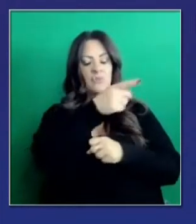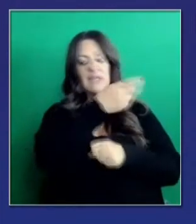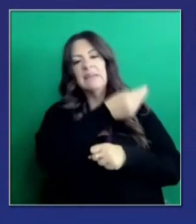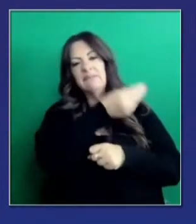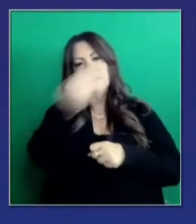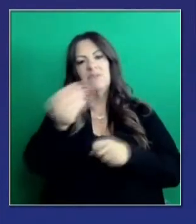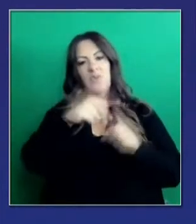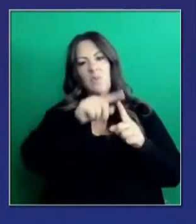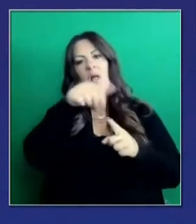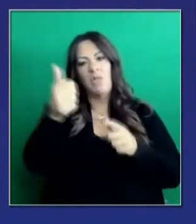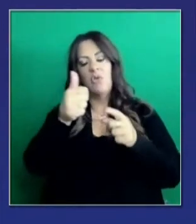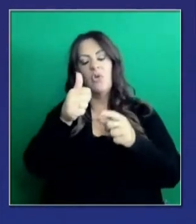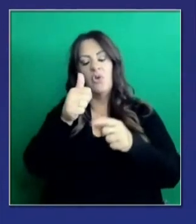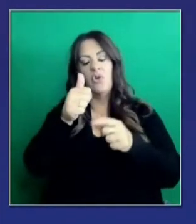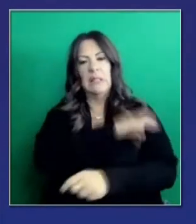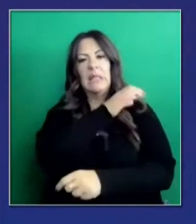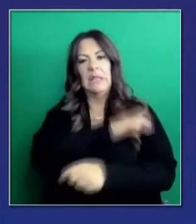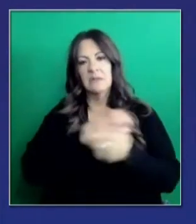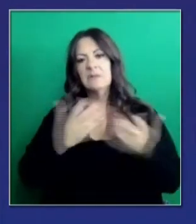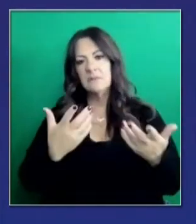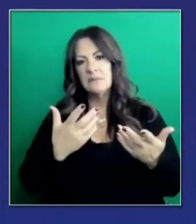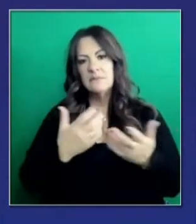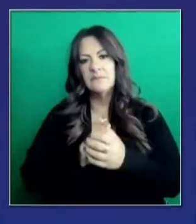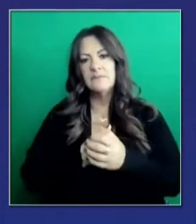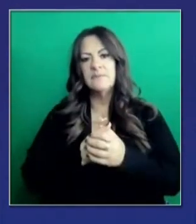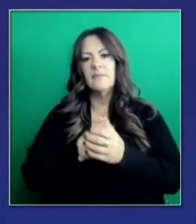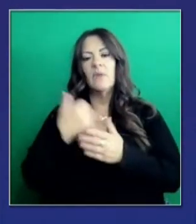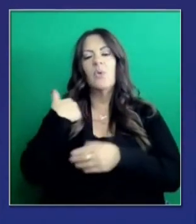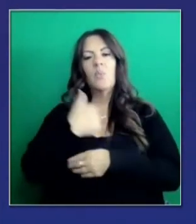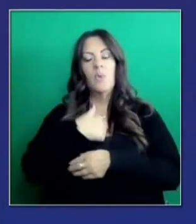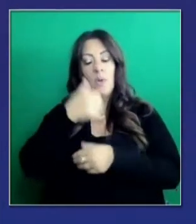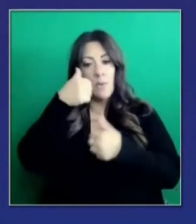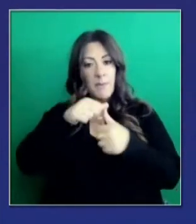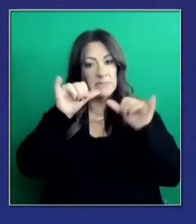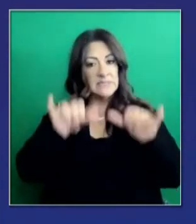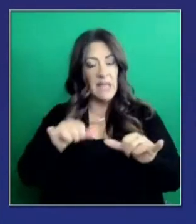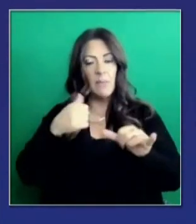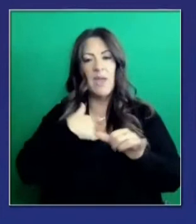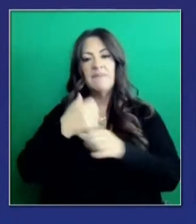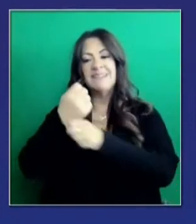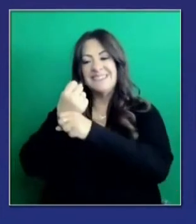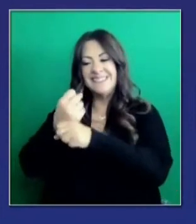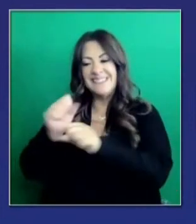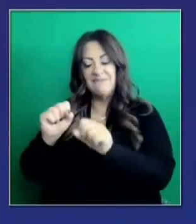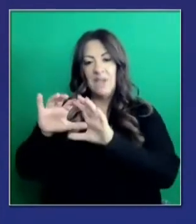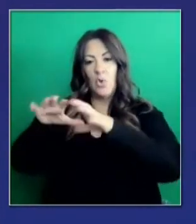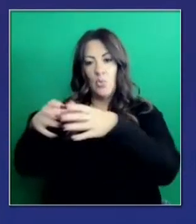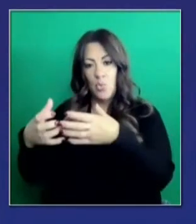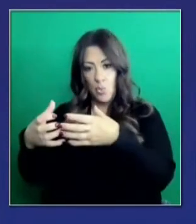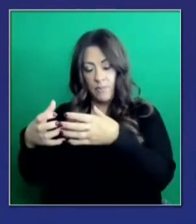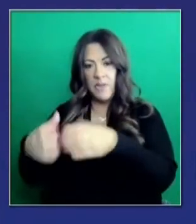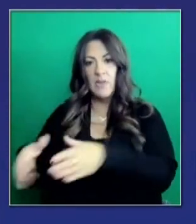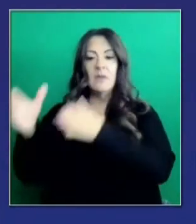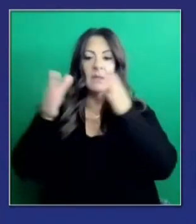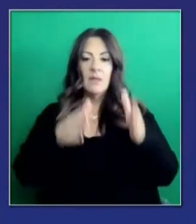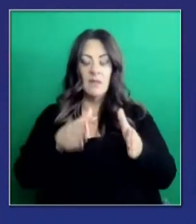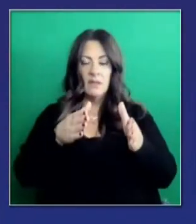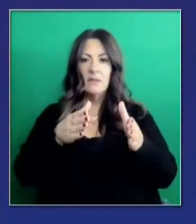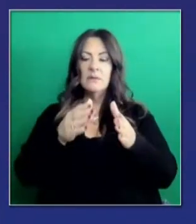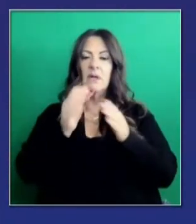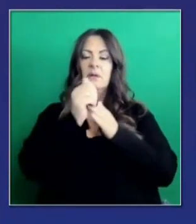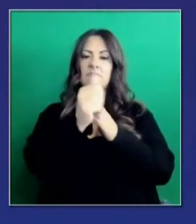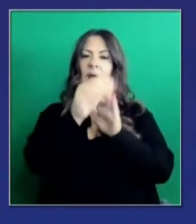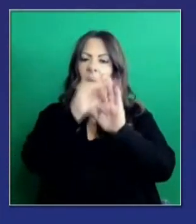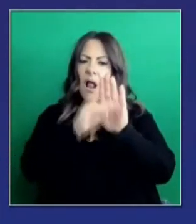got 3 task forces. We have our safety task force, we have our guidelines task force, our community advisory task force. We also have at the Office of